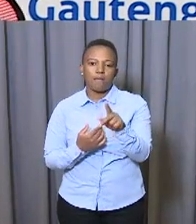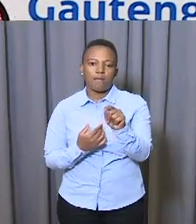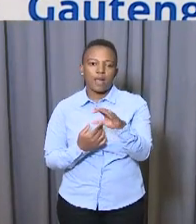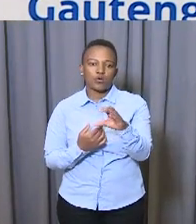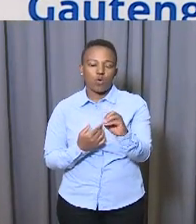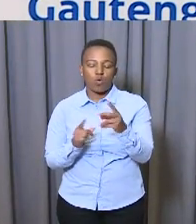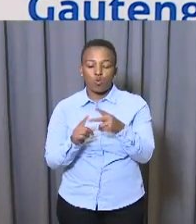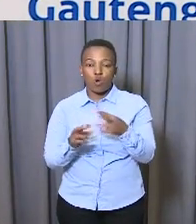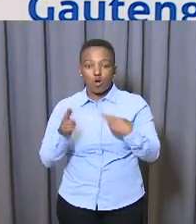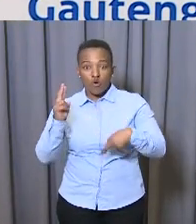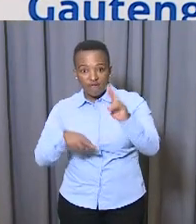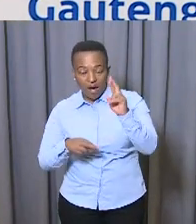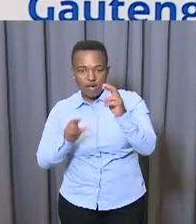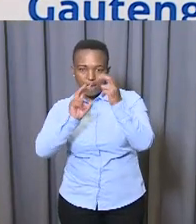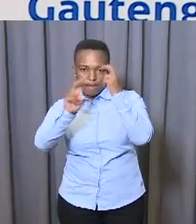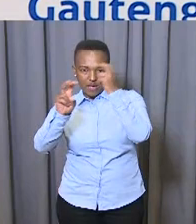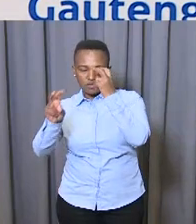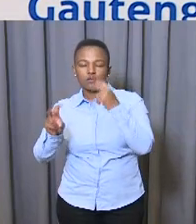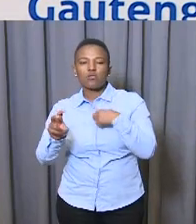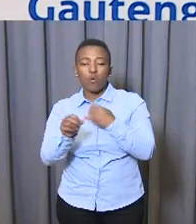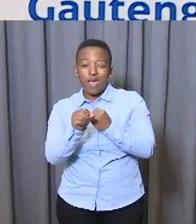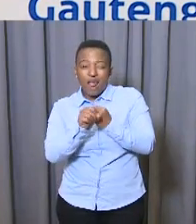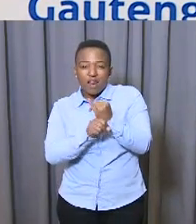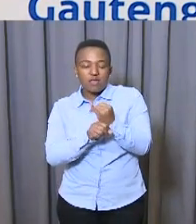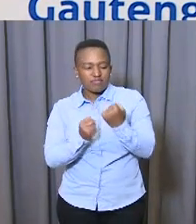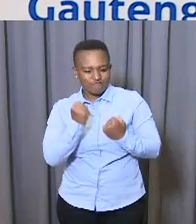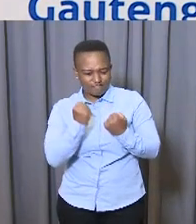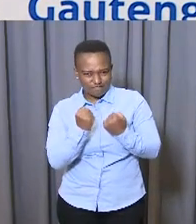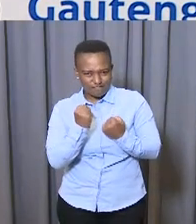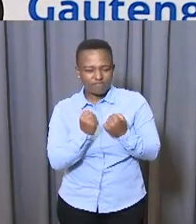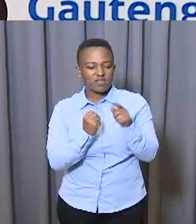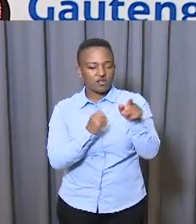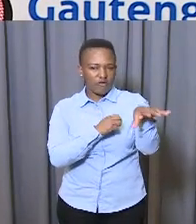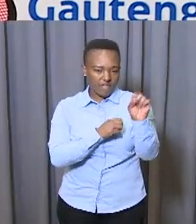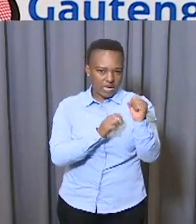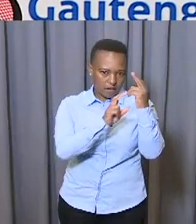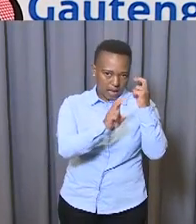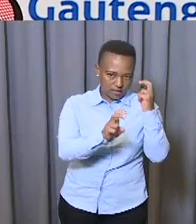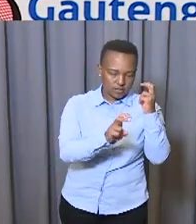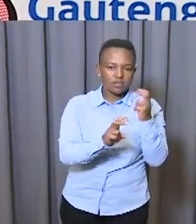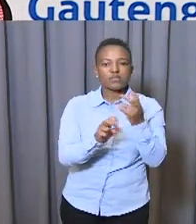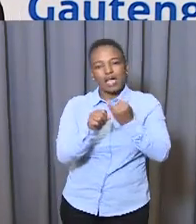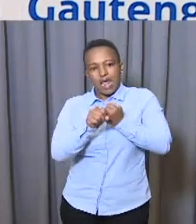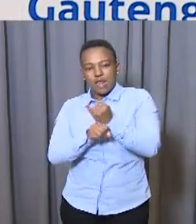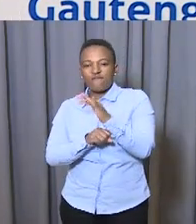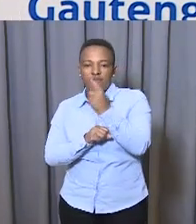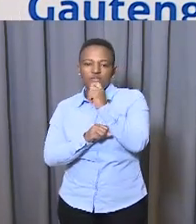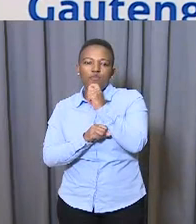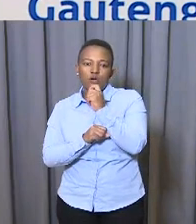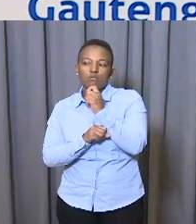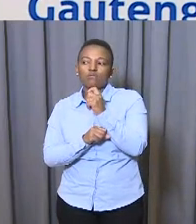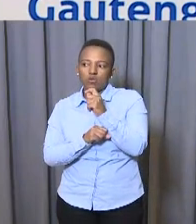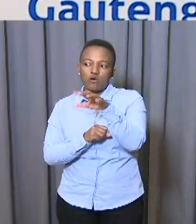and they wake up very early in order to go and get a bus from the depot and start picking up people as early as 5 a.m. So we